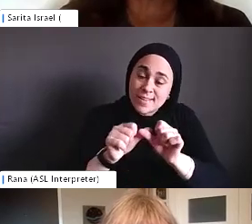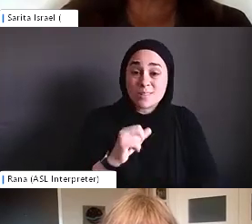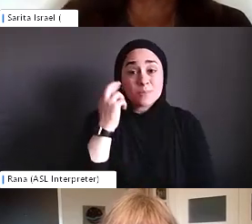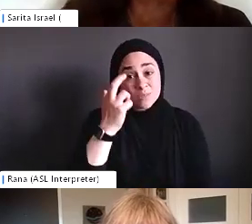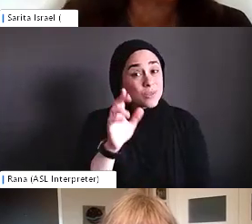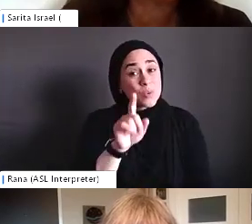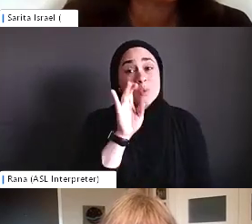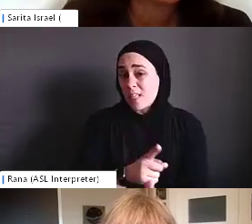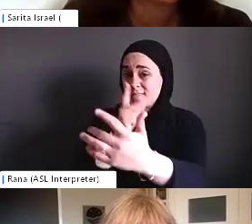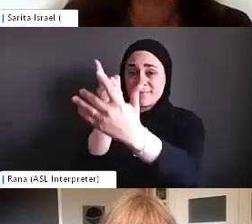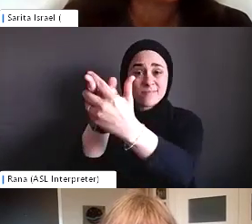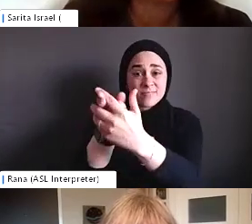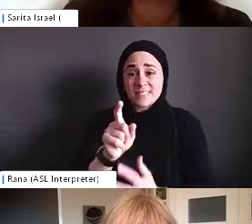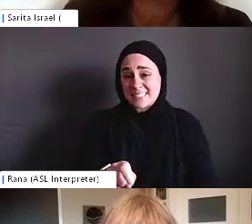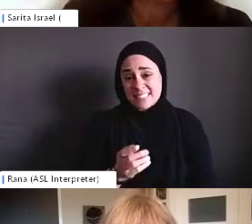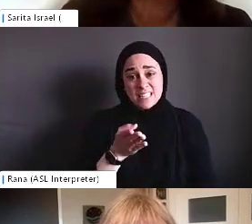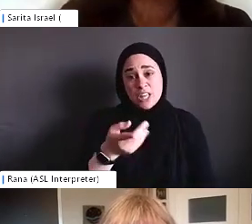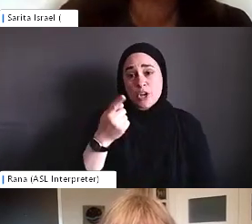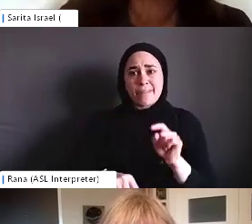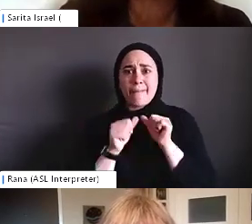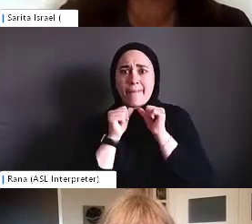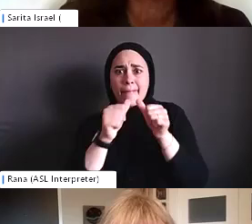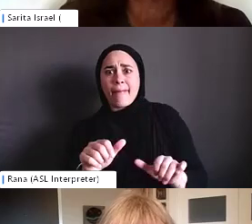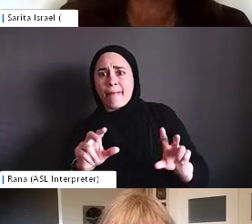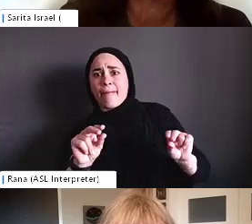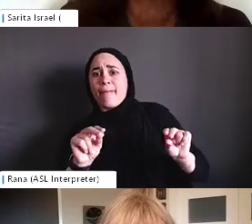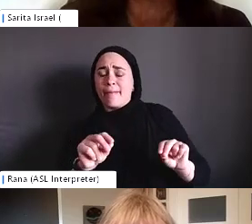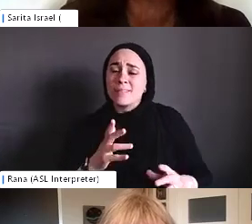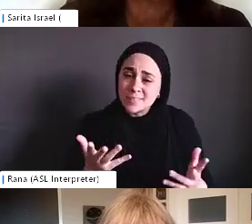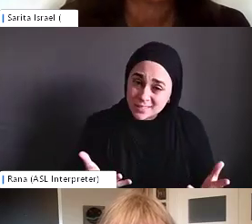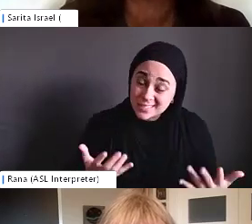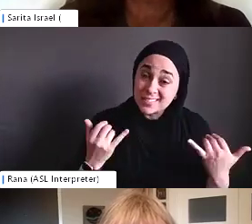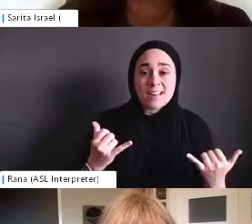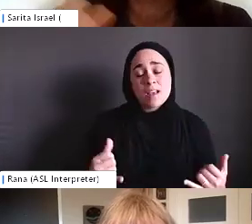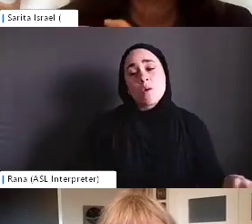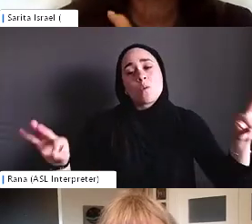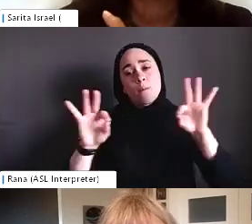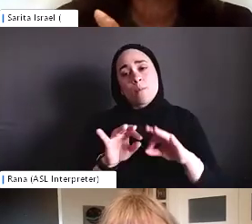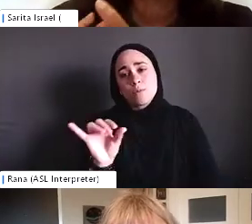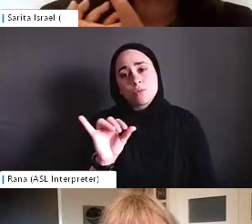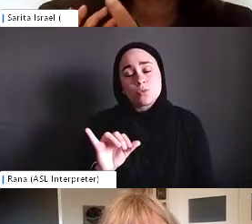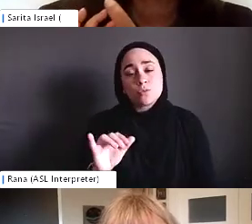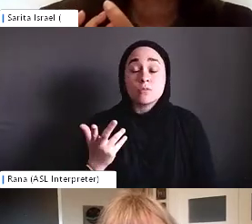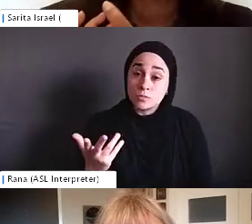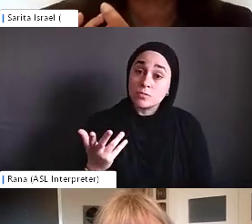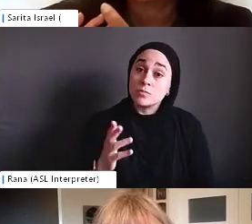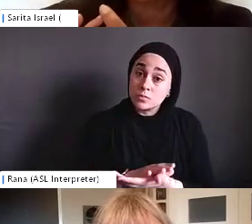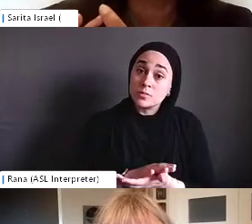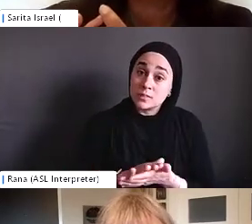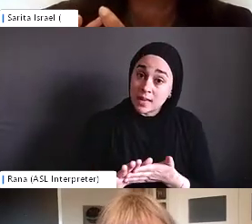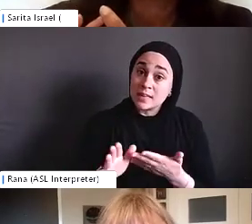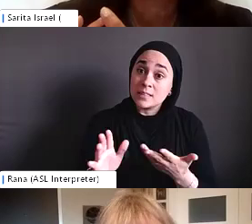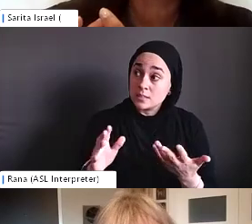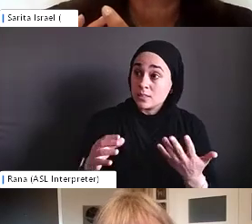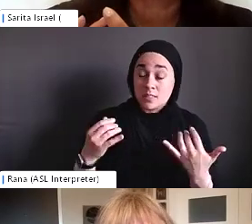break through, because the need is there, they can't deny it, and now more so than ever. So I'm just saying that it's all very nice to talk to where we are today, but it